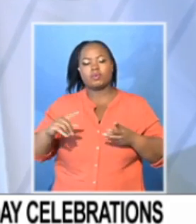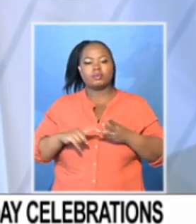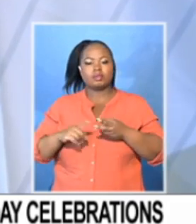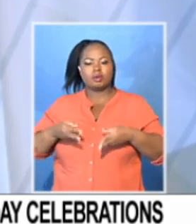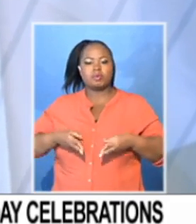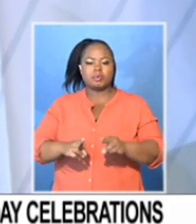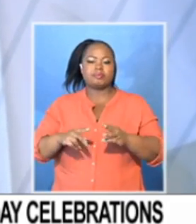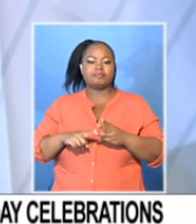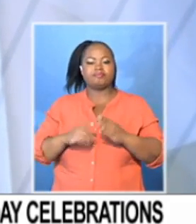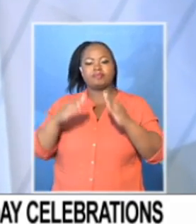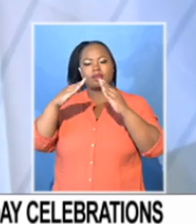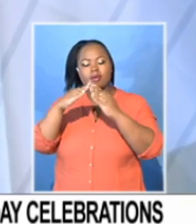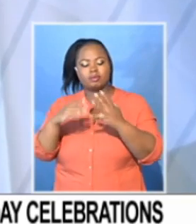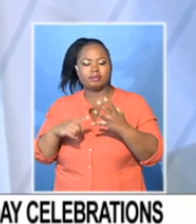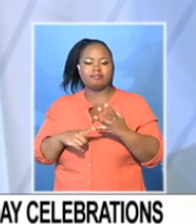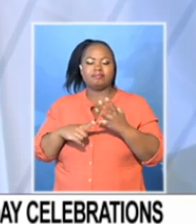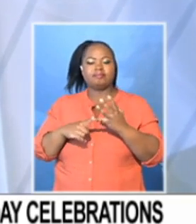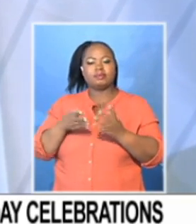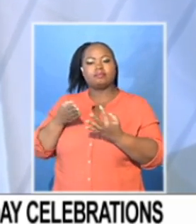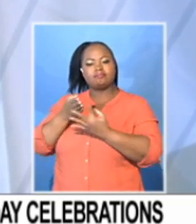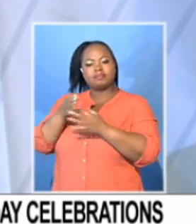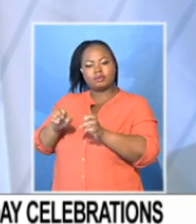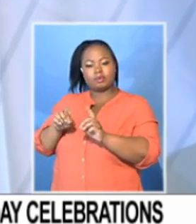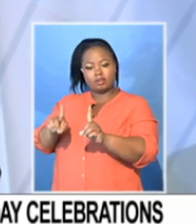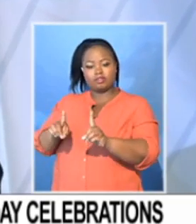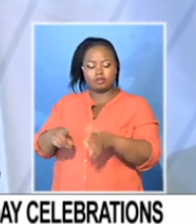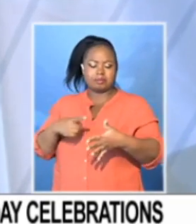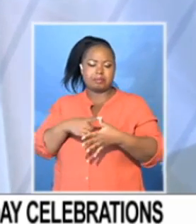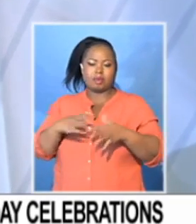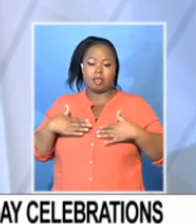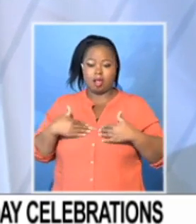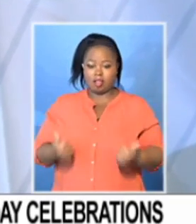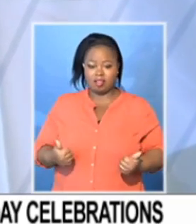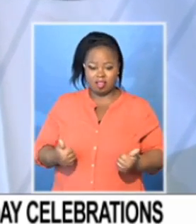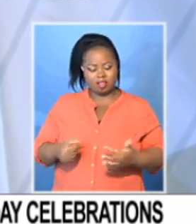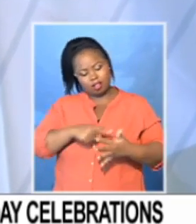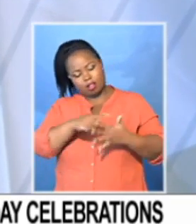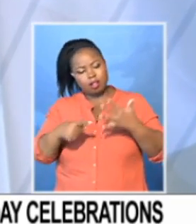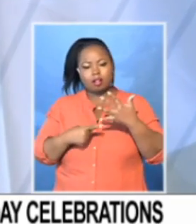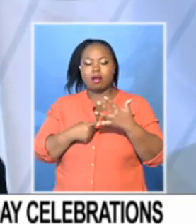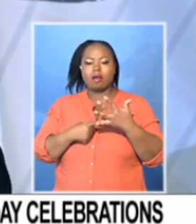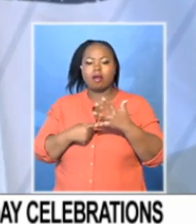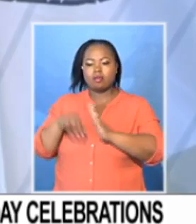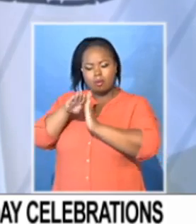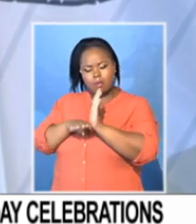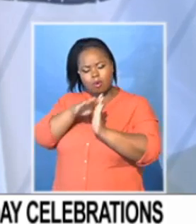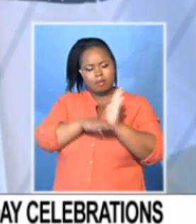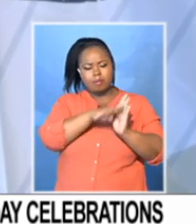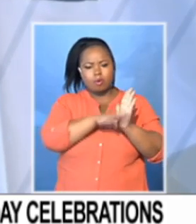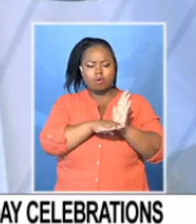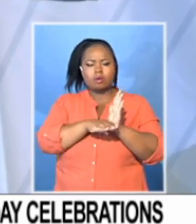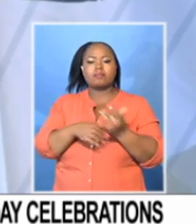roads, access to education and health have been extended to